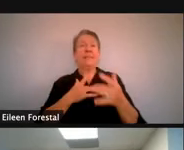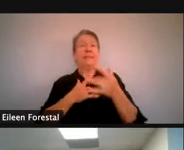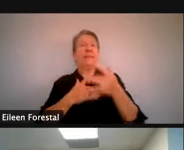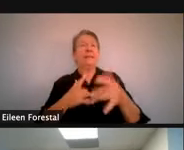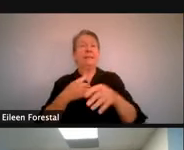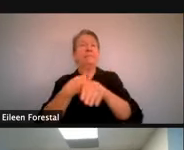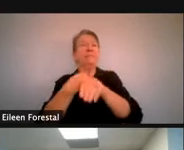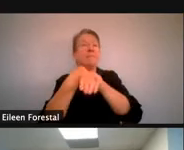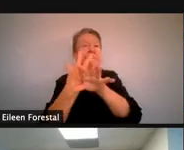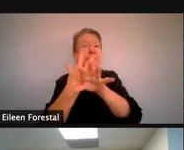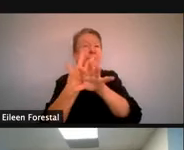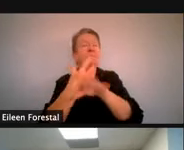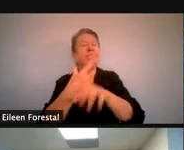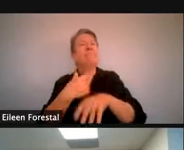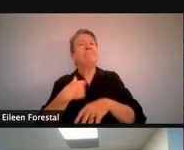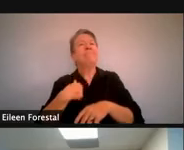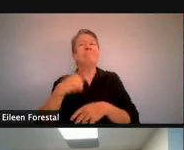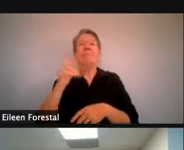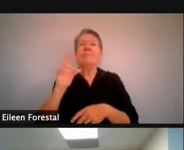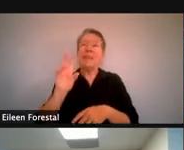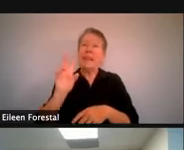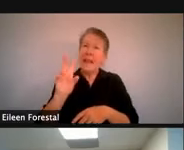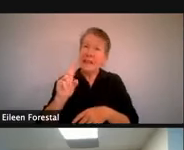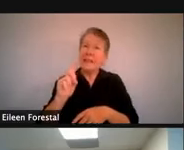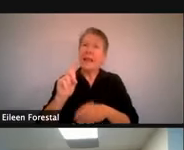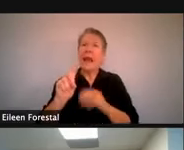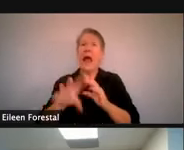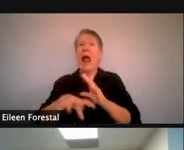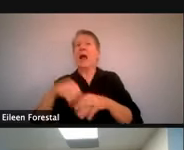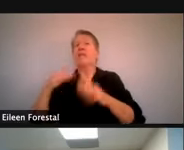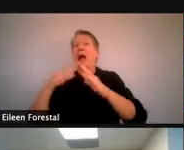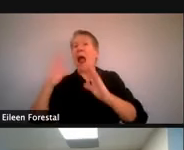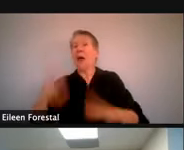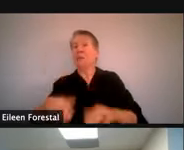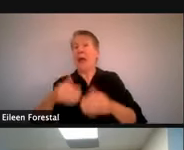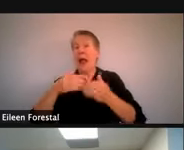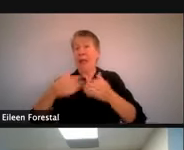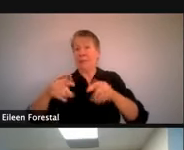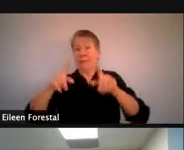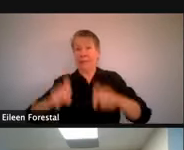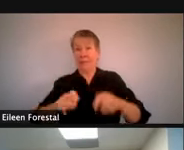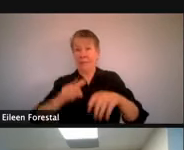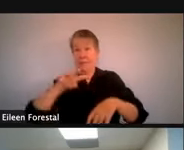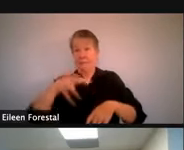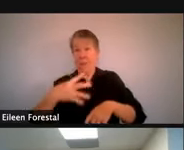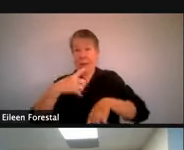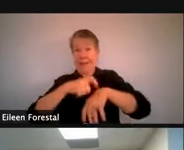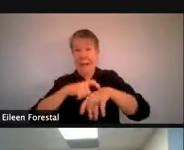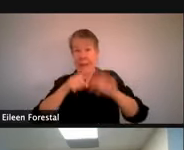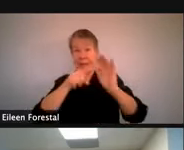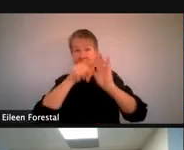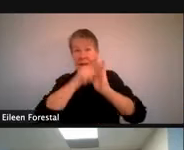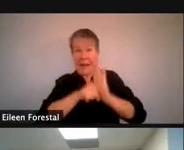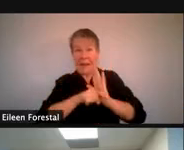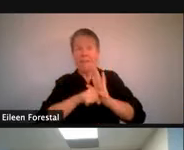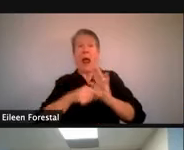my 4th negative test in a week. On Monday, I've done very few things that are what you'd call in